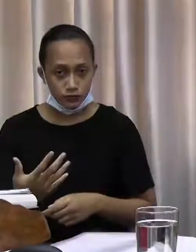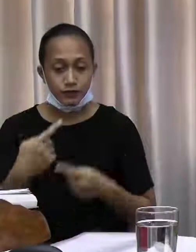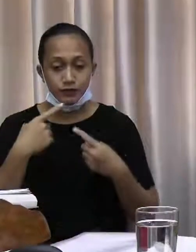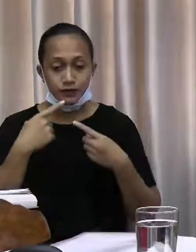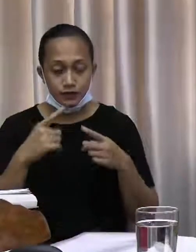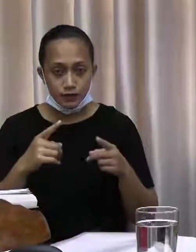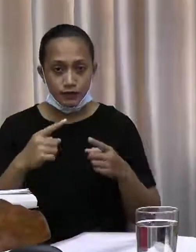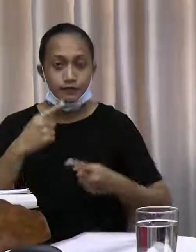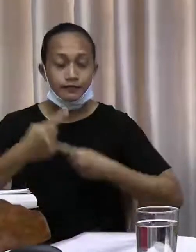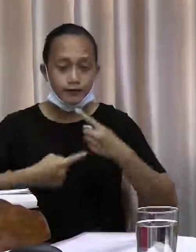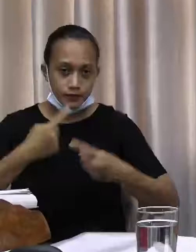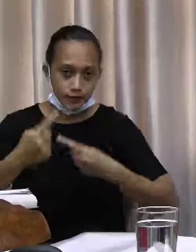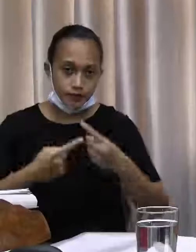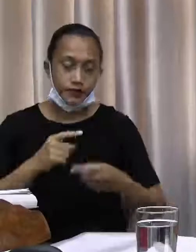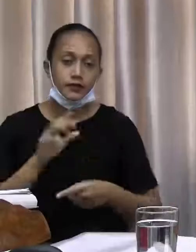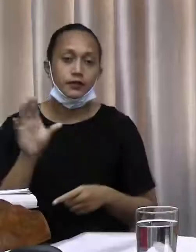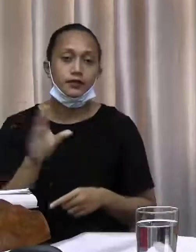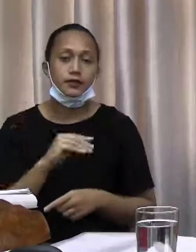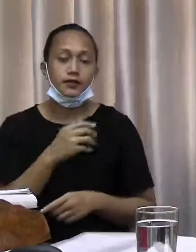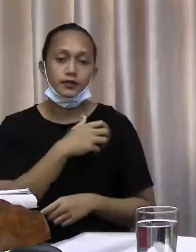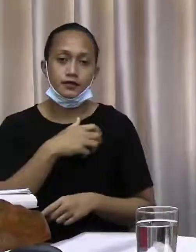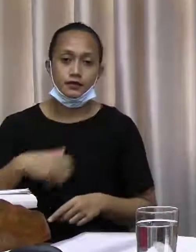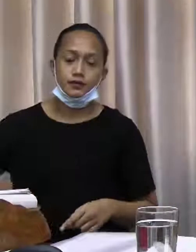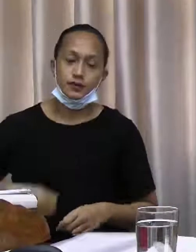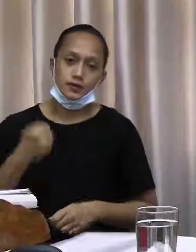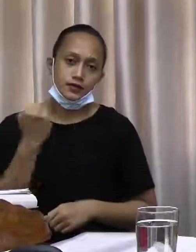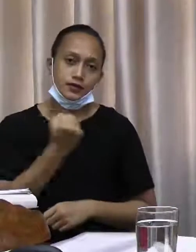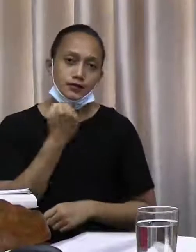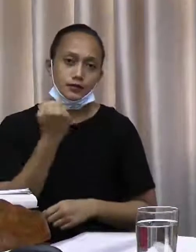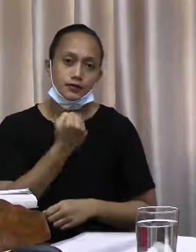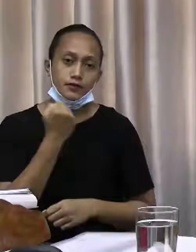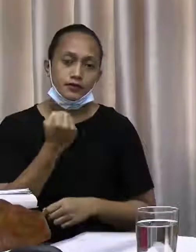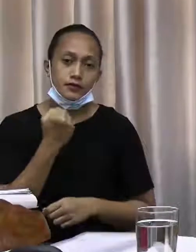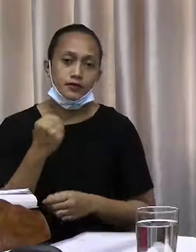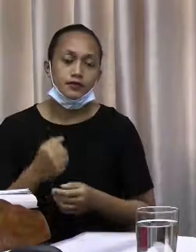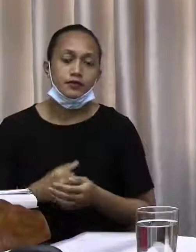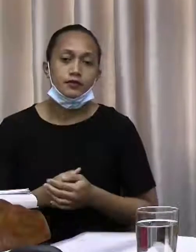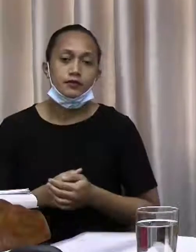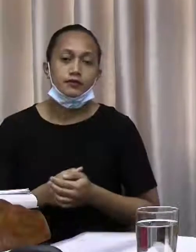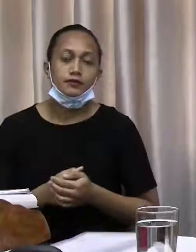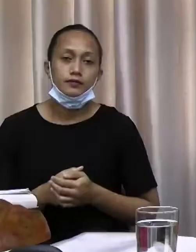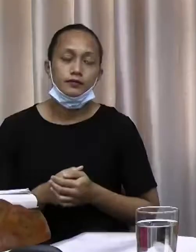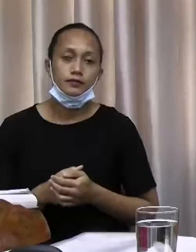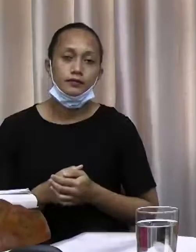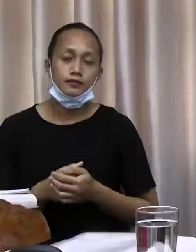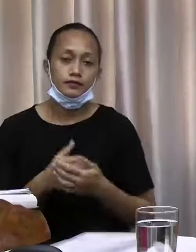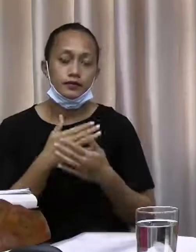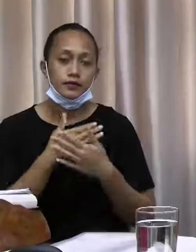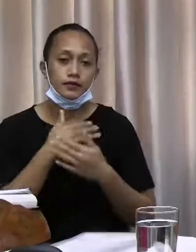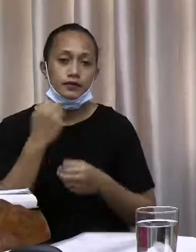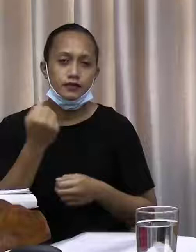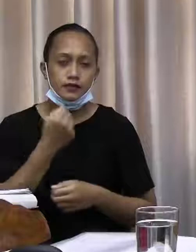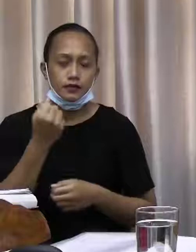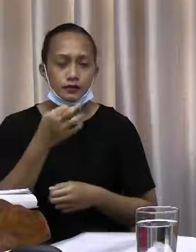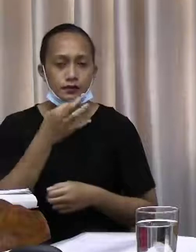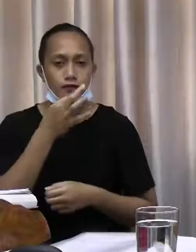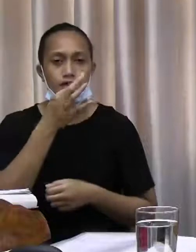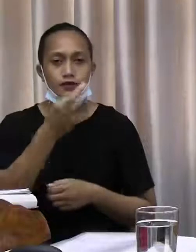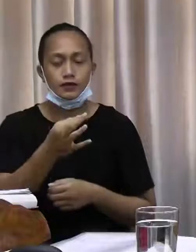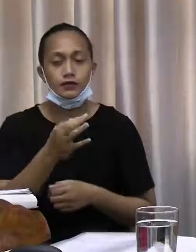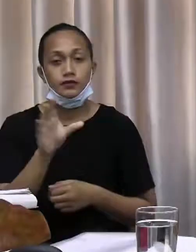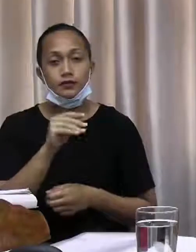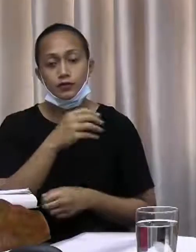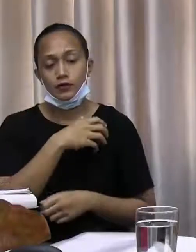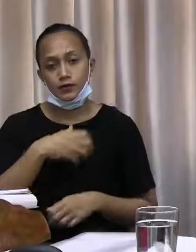e faamatalanga mai le tatou malo. Le atunu’u pele o le talosanga a le tatou